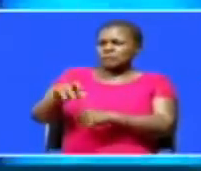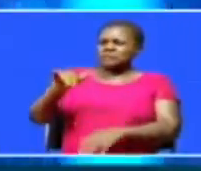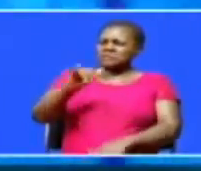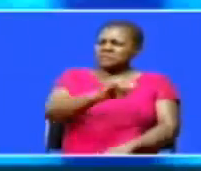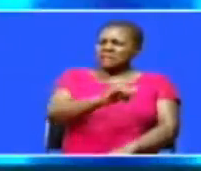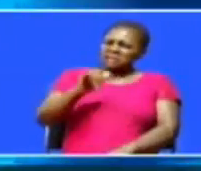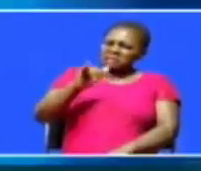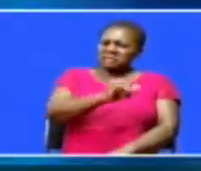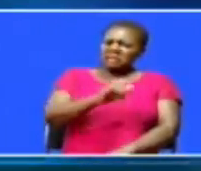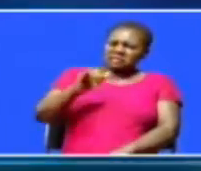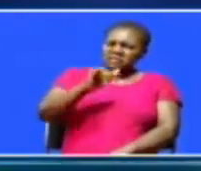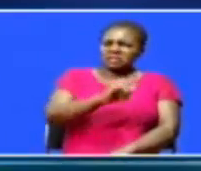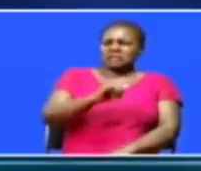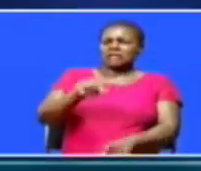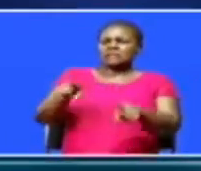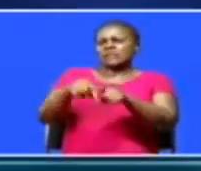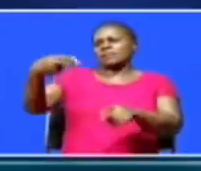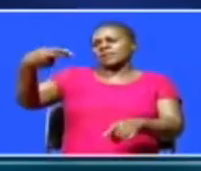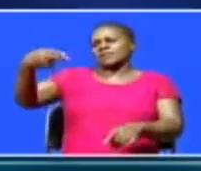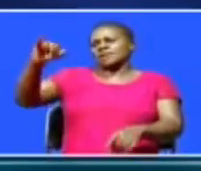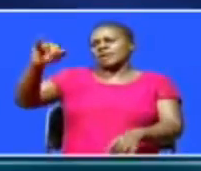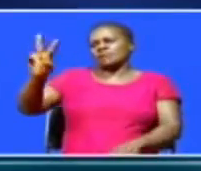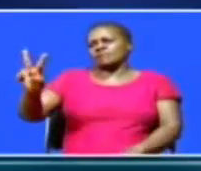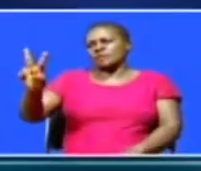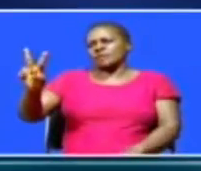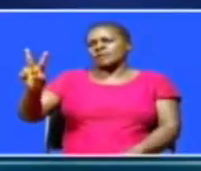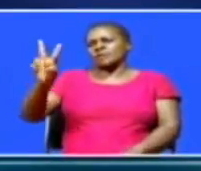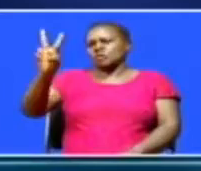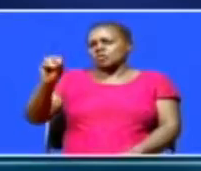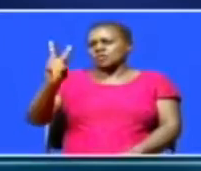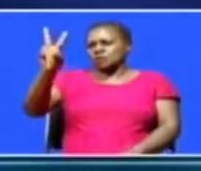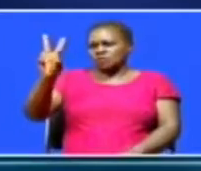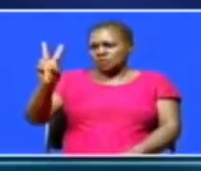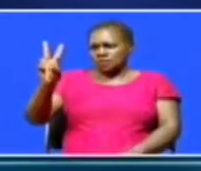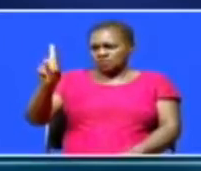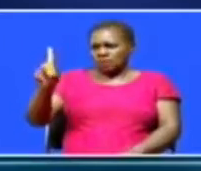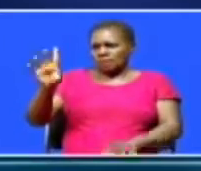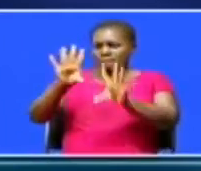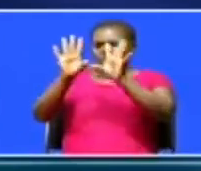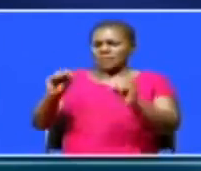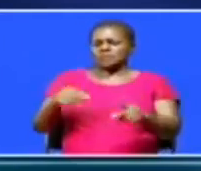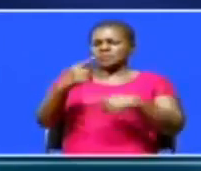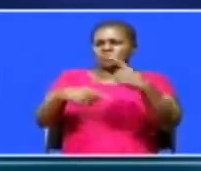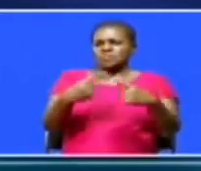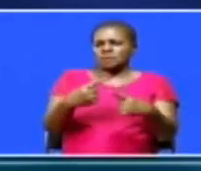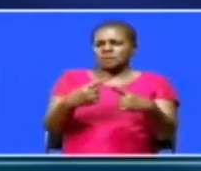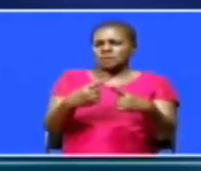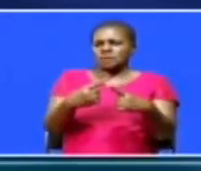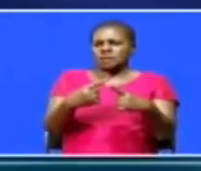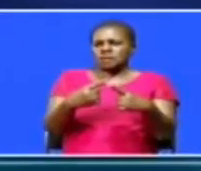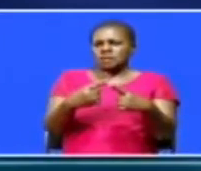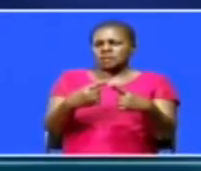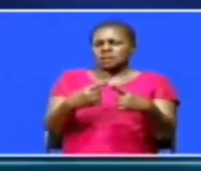to be another endemic like HIV/AIDS. And as the 2020-2021 budget-making process enters the